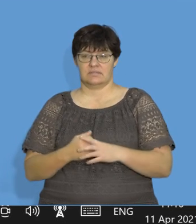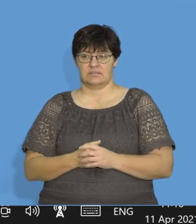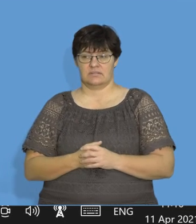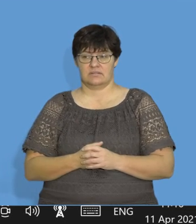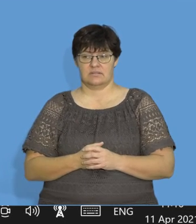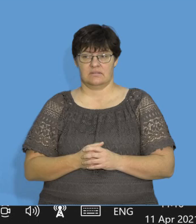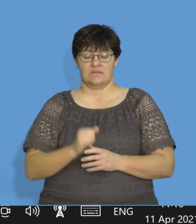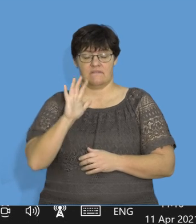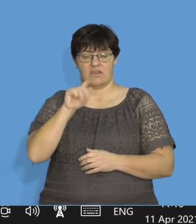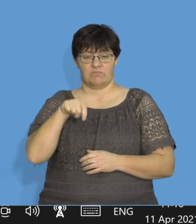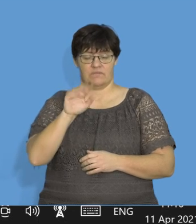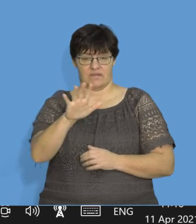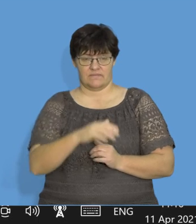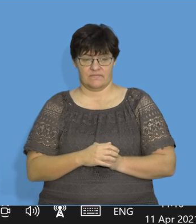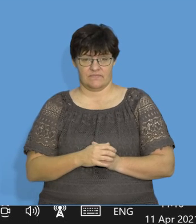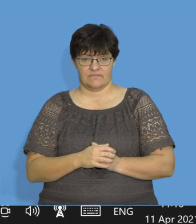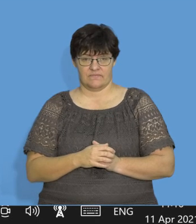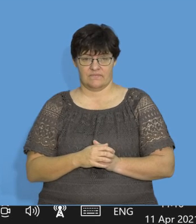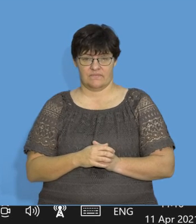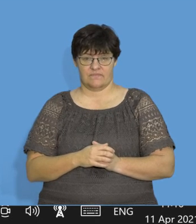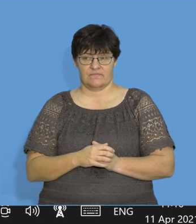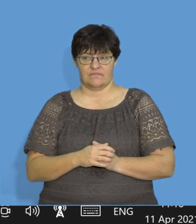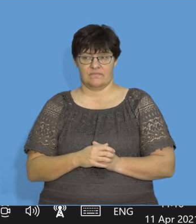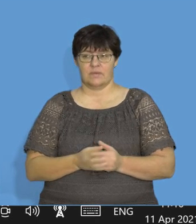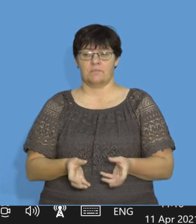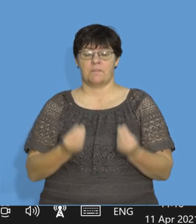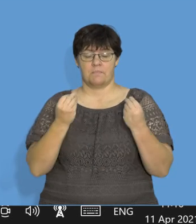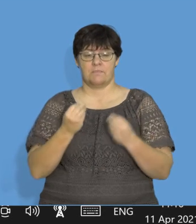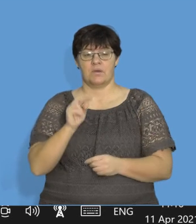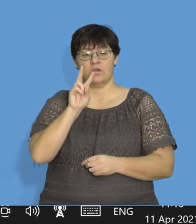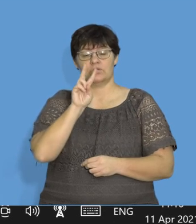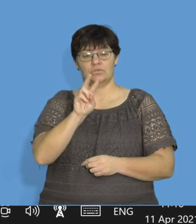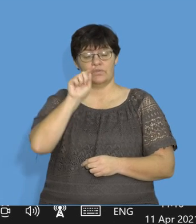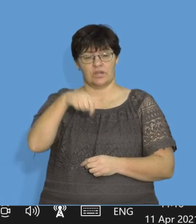times 5.5, and we get